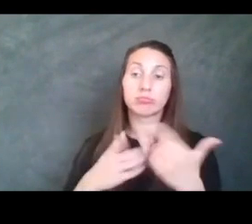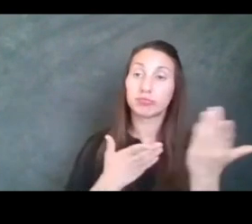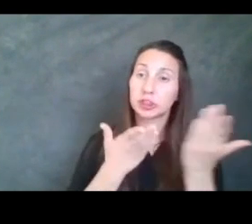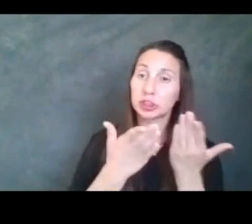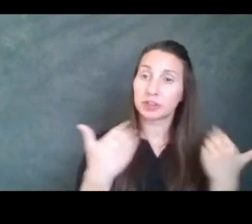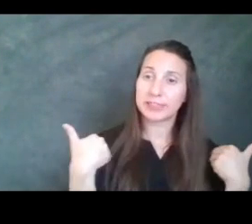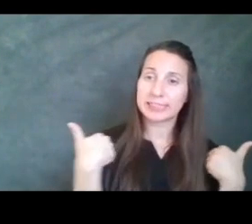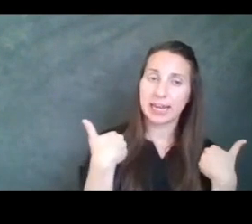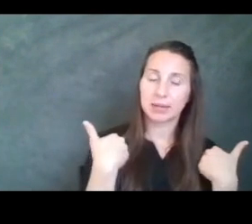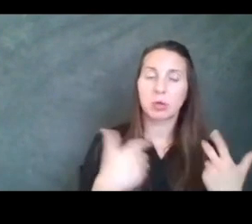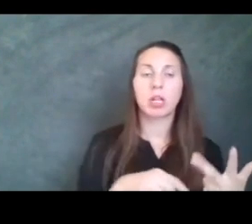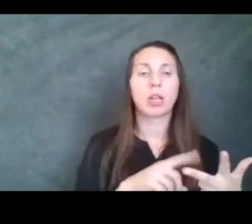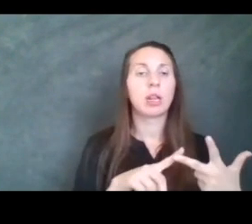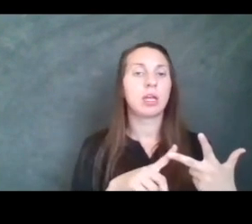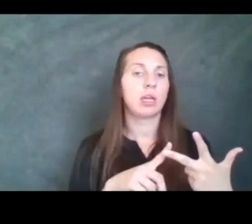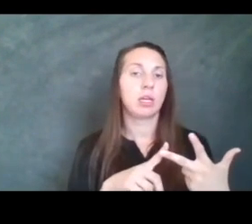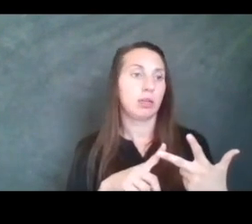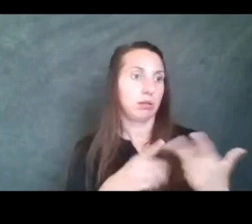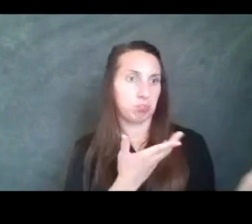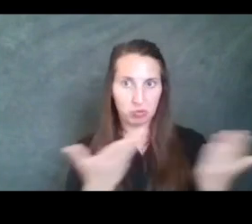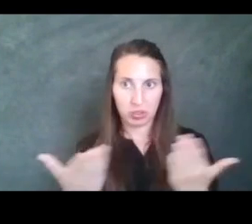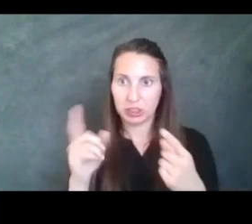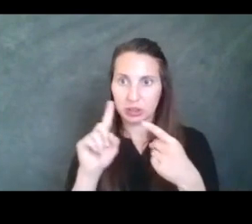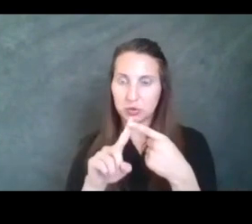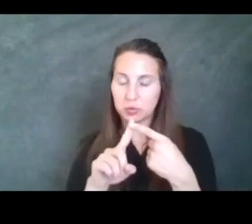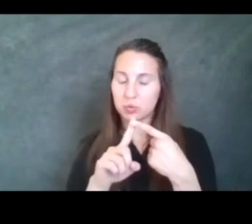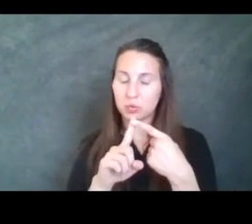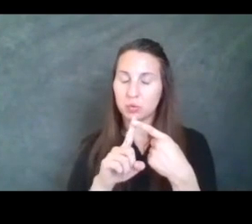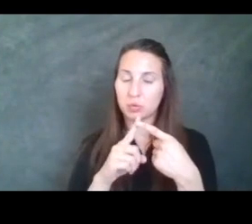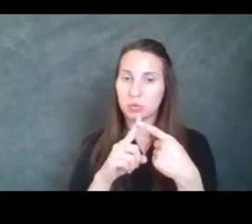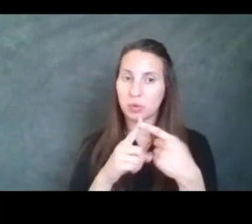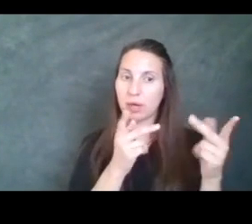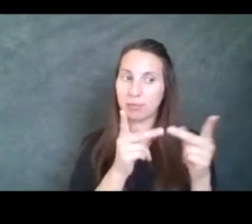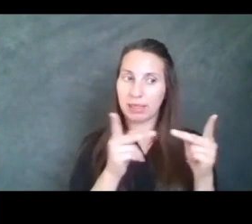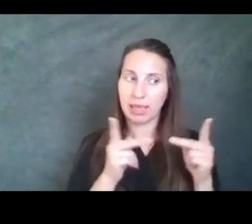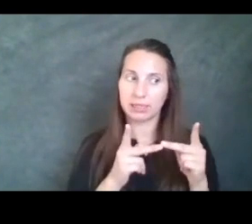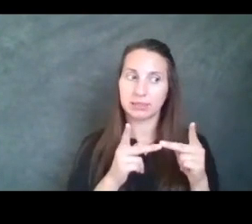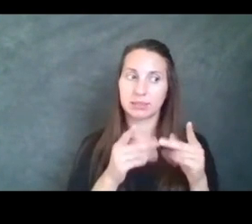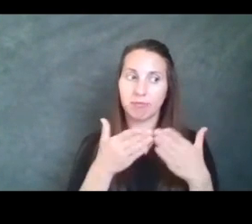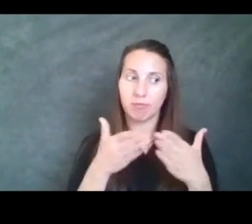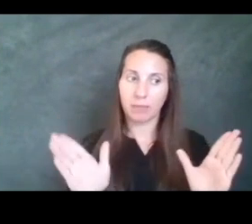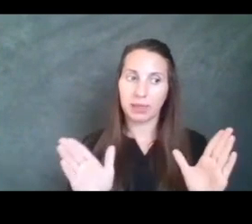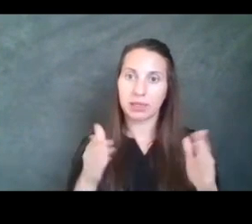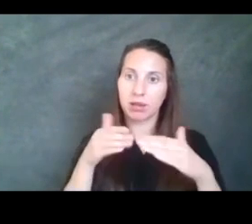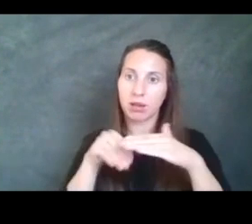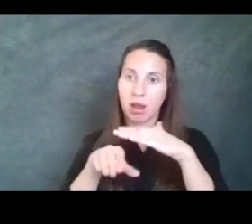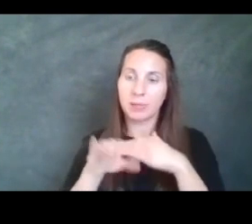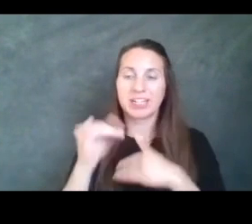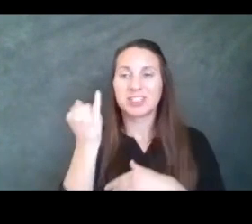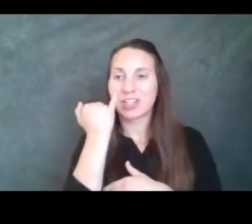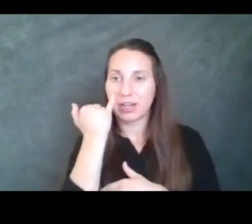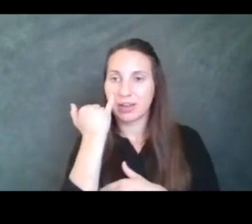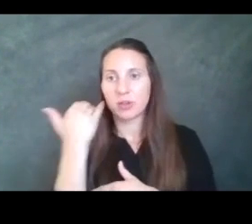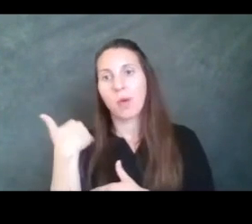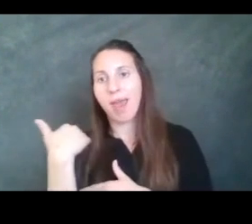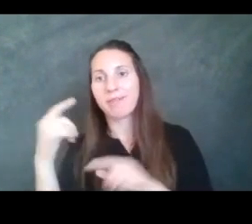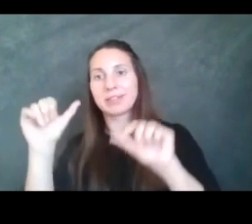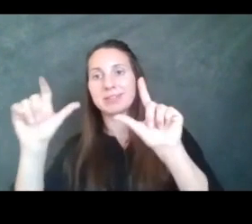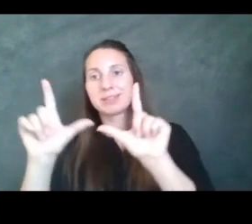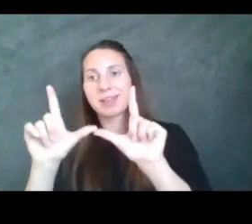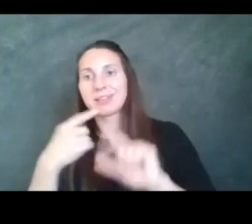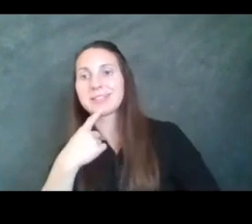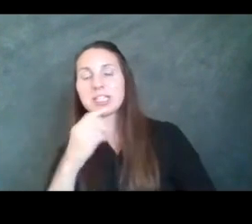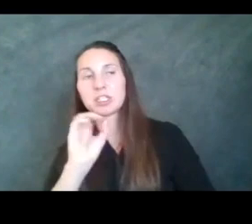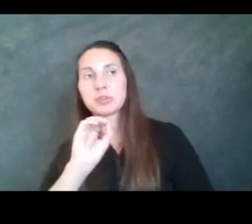in a place of public accommodation when you have a no dogs allowed. Under the ADA, service animals are allowed,